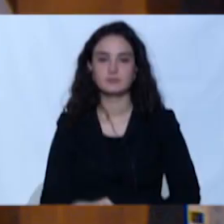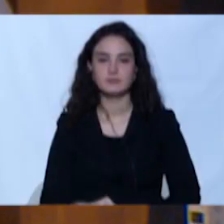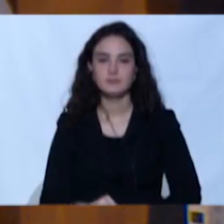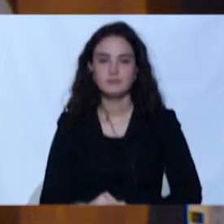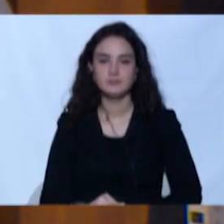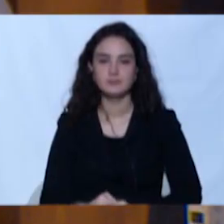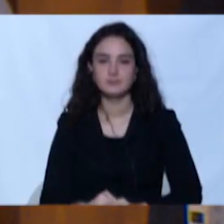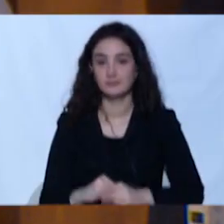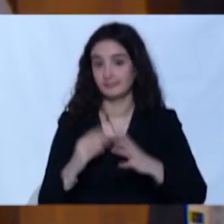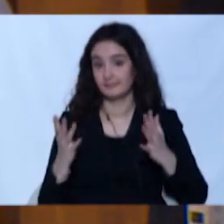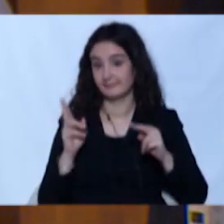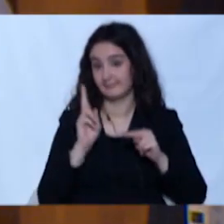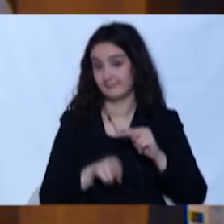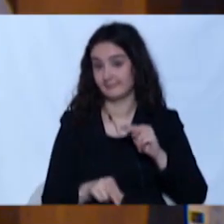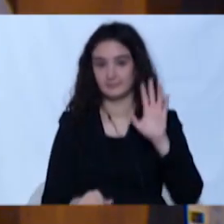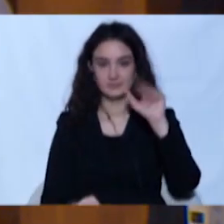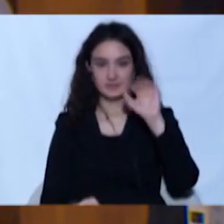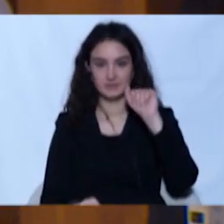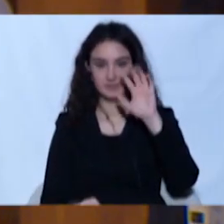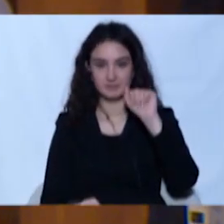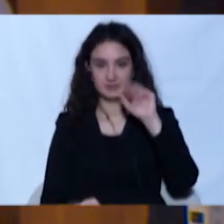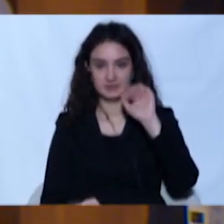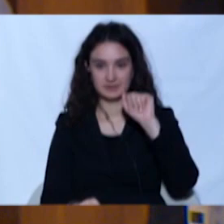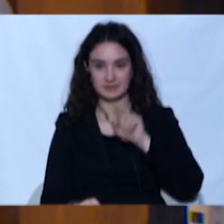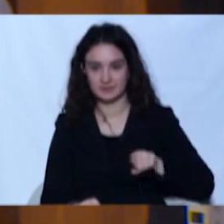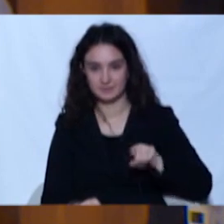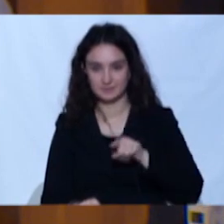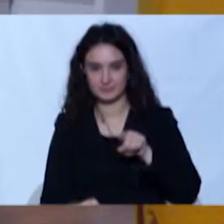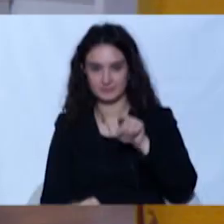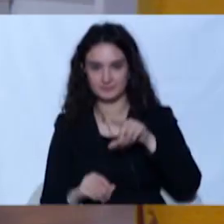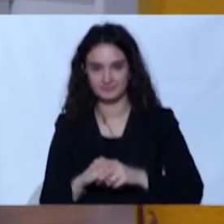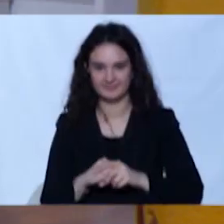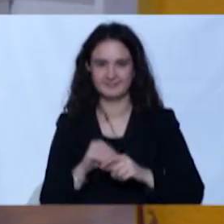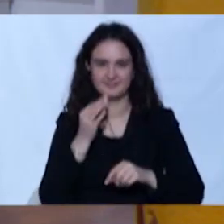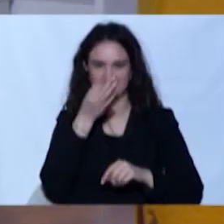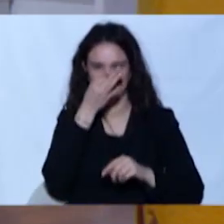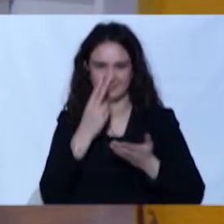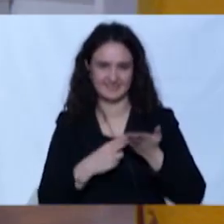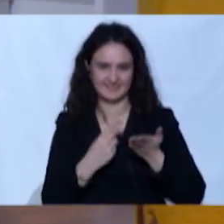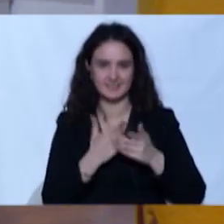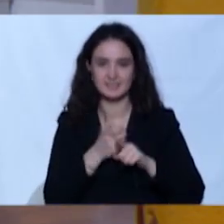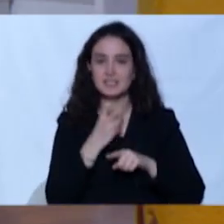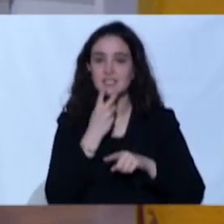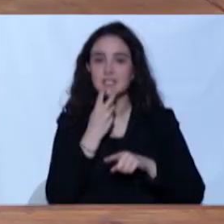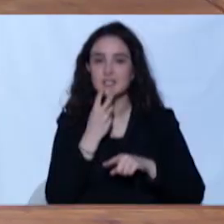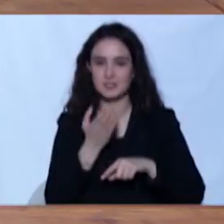That's the end. Goodbye, little mouse. I love this book. It is so